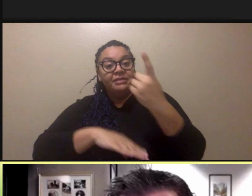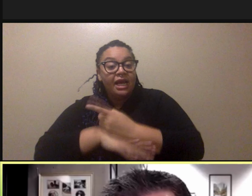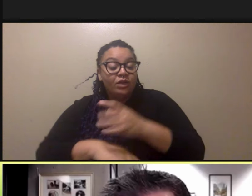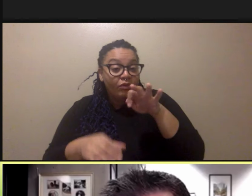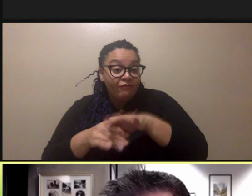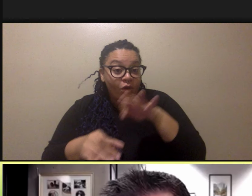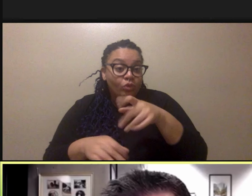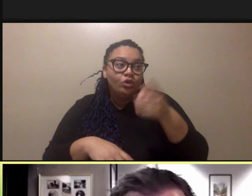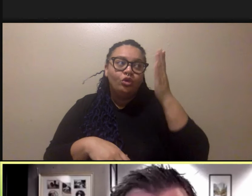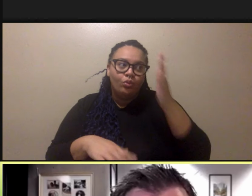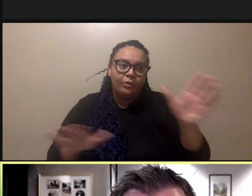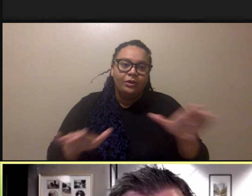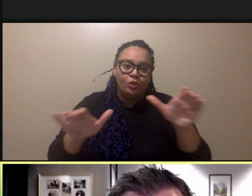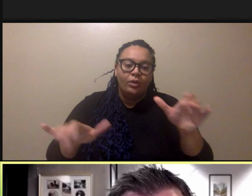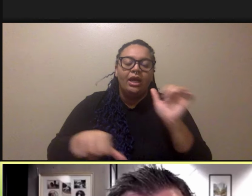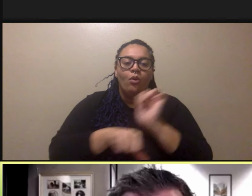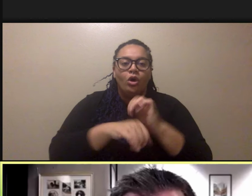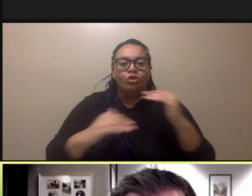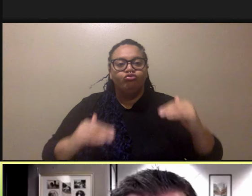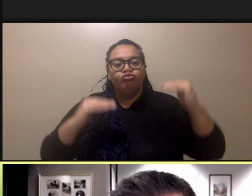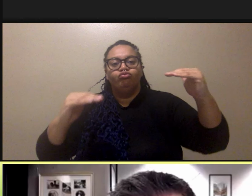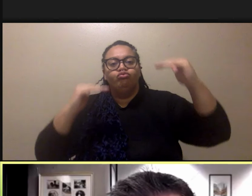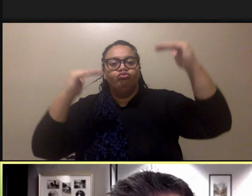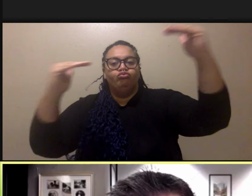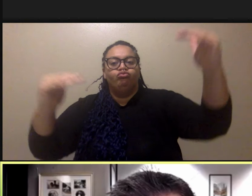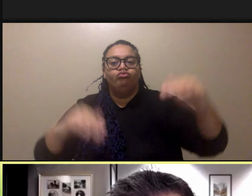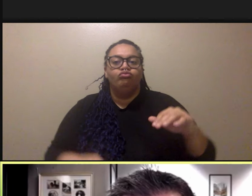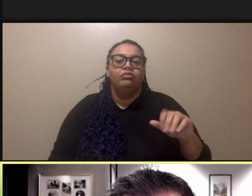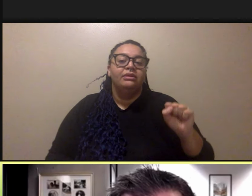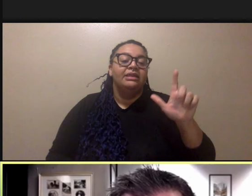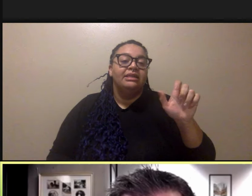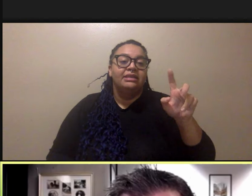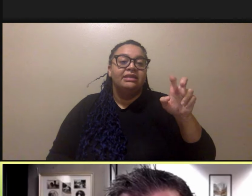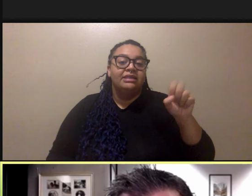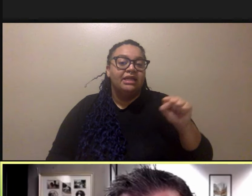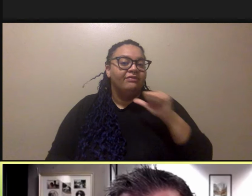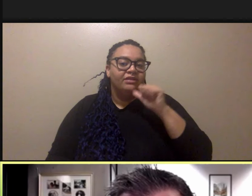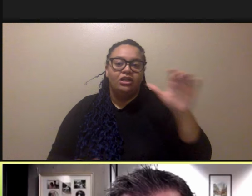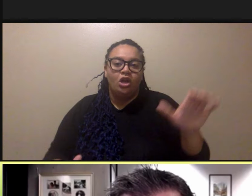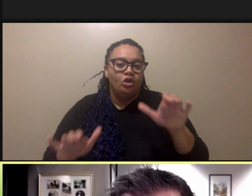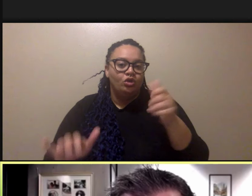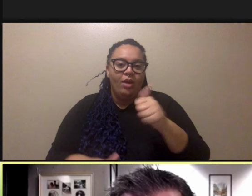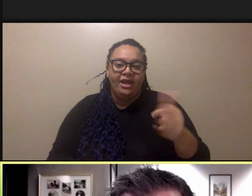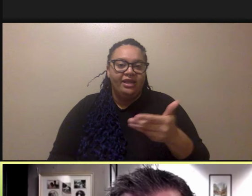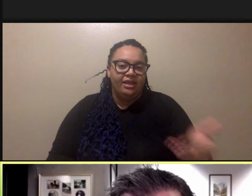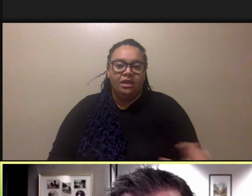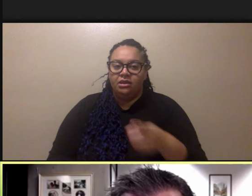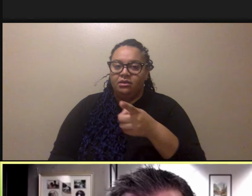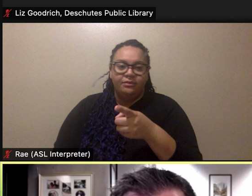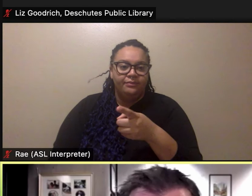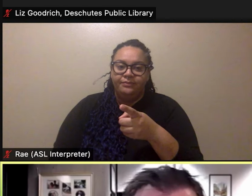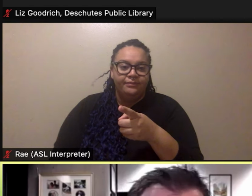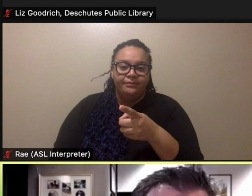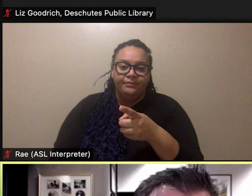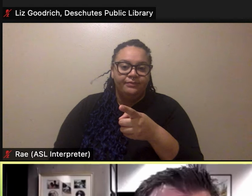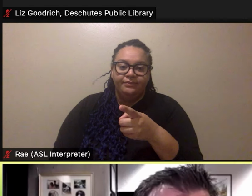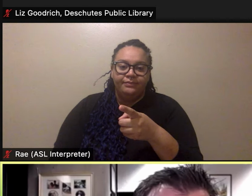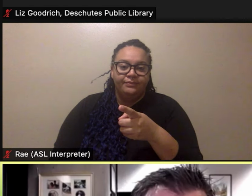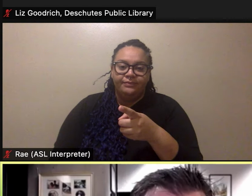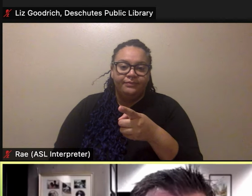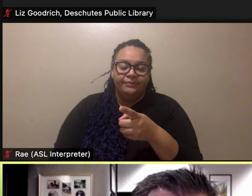these things and be able to work your way up. Slaves can't do any of those things.